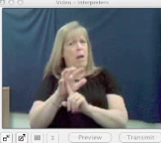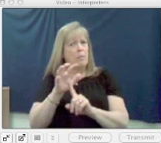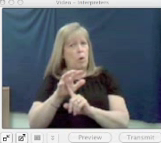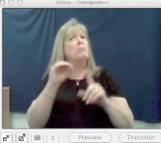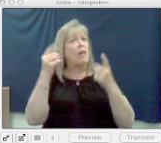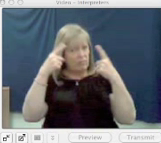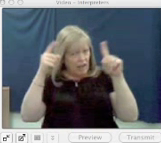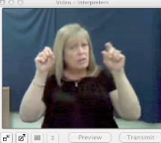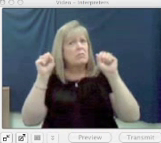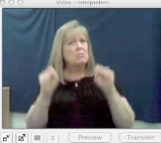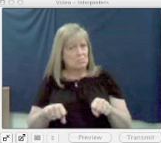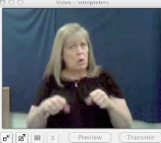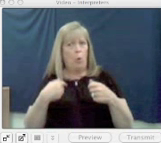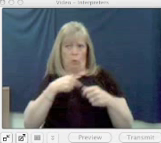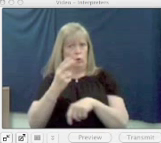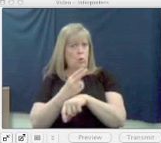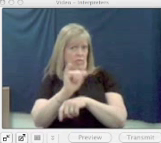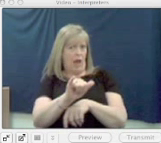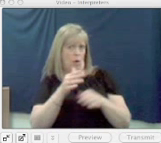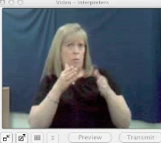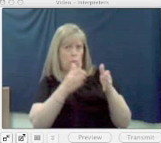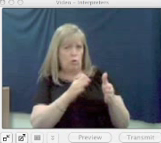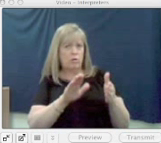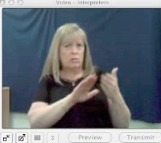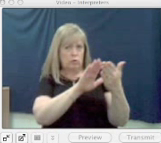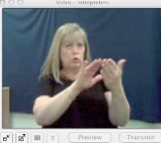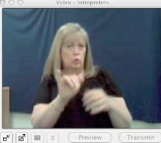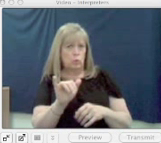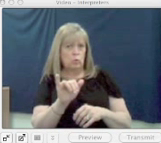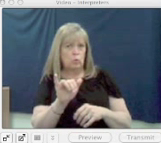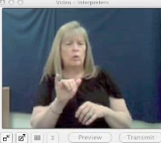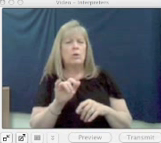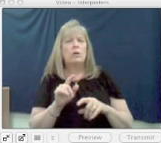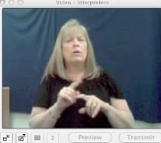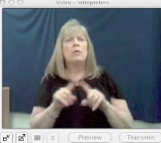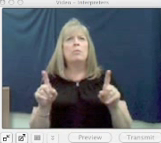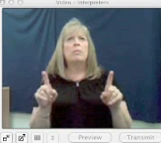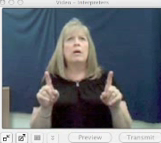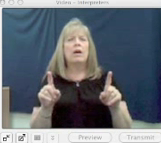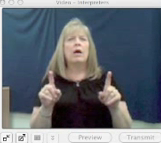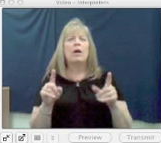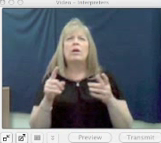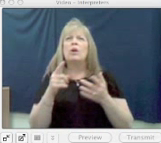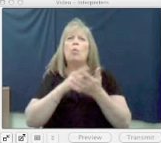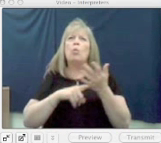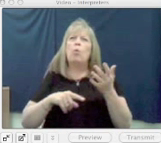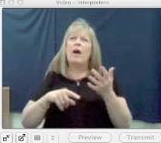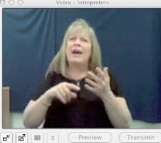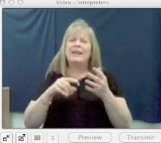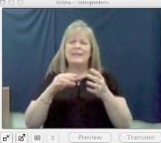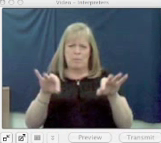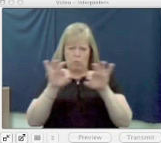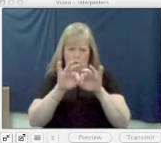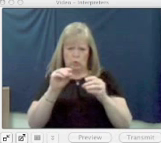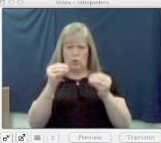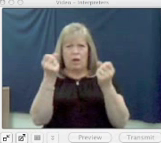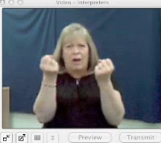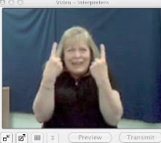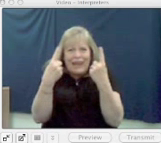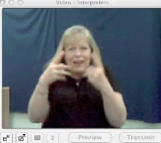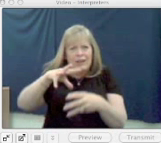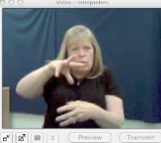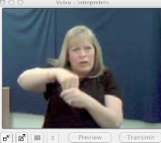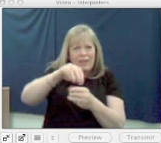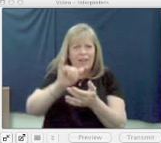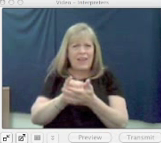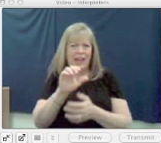teaching ourselves. But what has to live inside that case and be able to